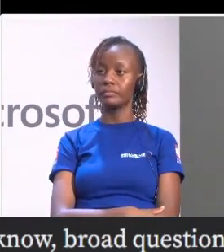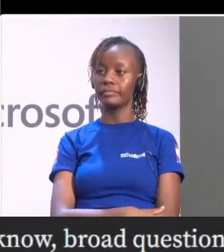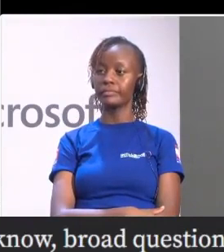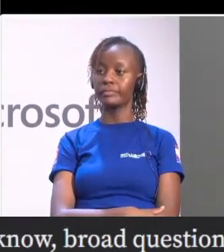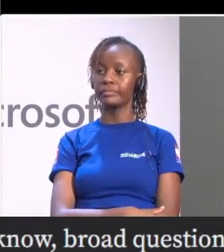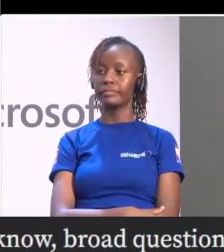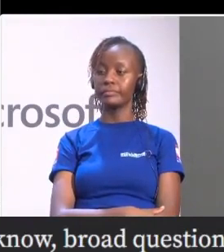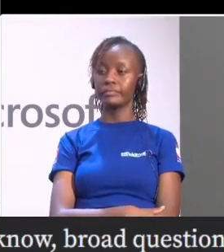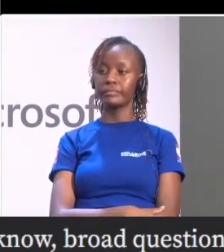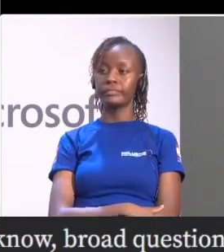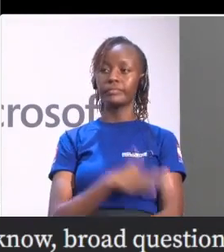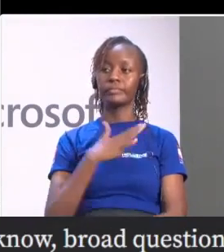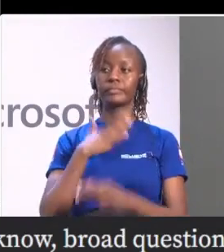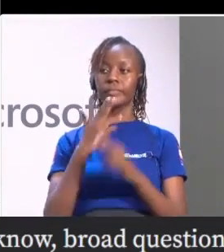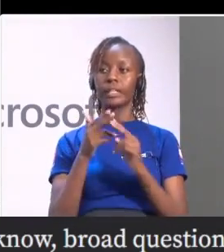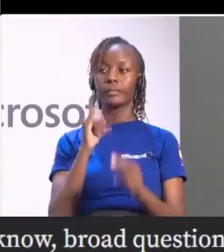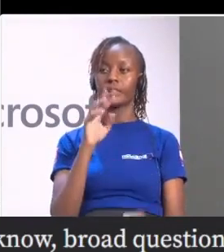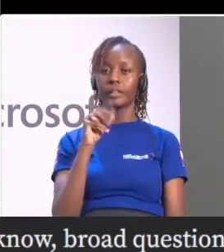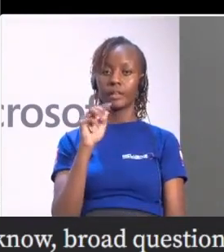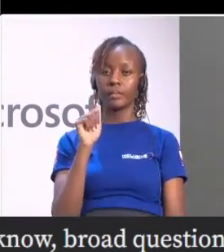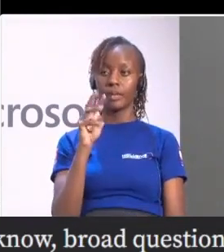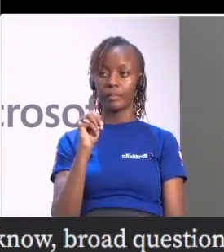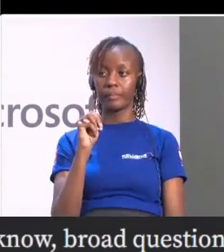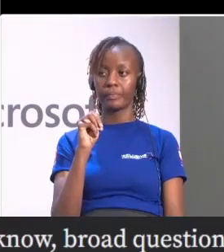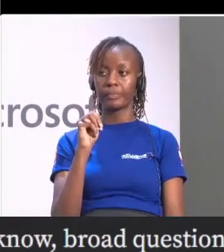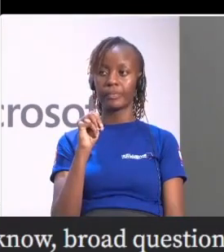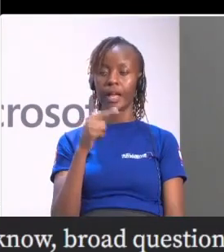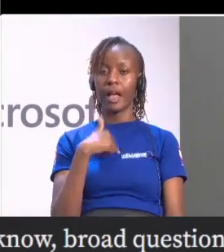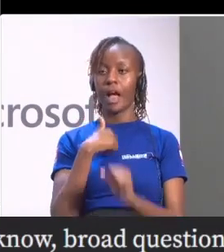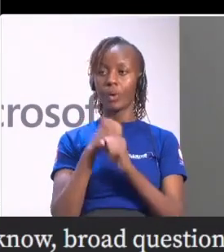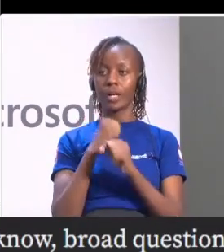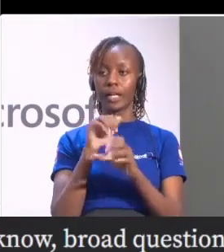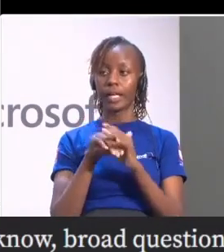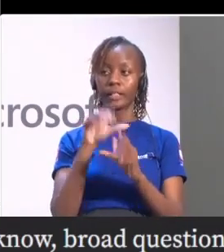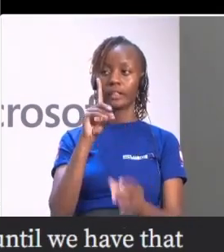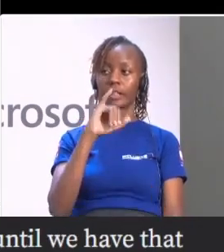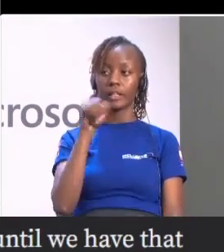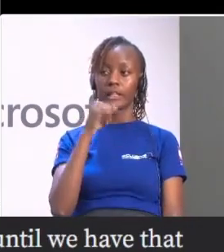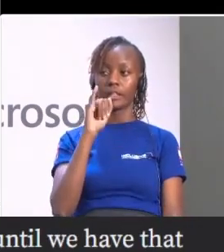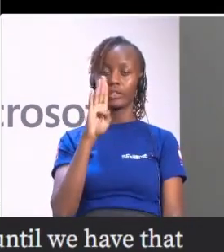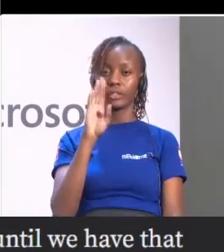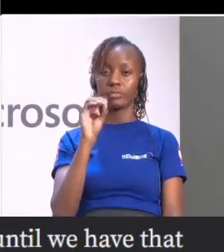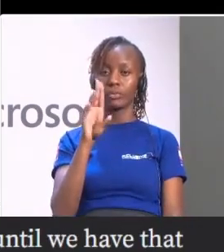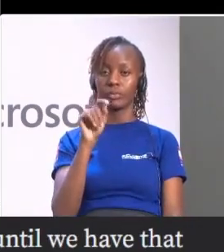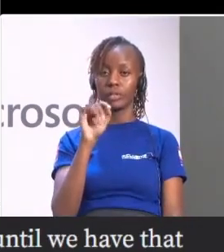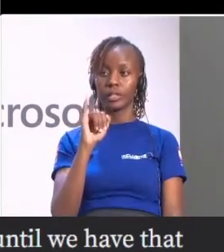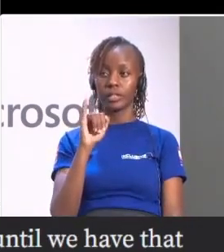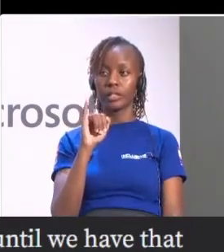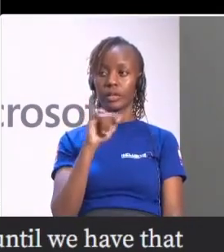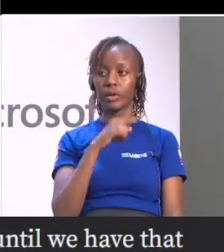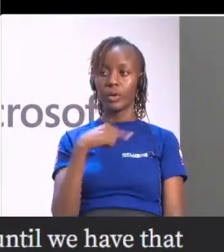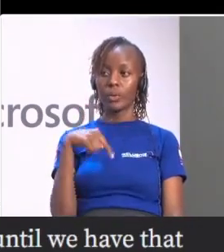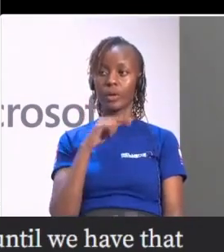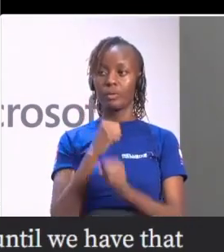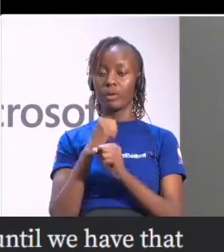Hi, so my name is Man, and I work at IMPH in Djibouti. So we are the National Agency for Persons with